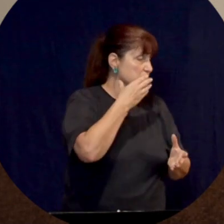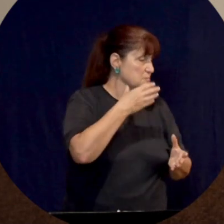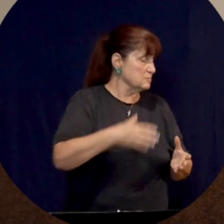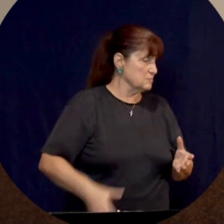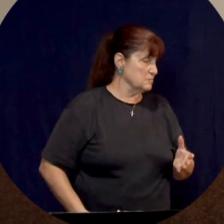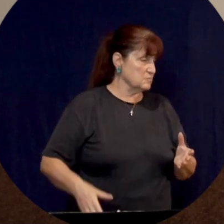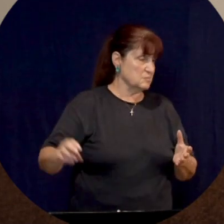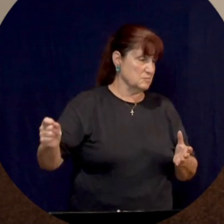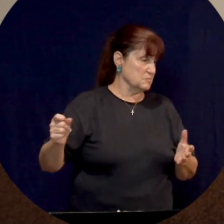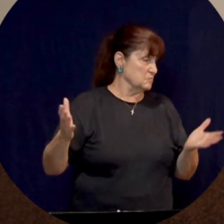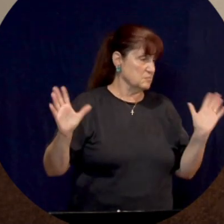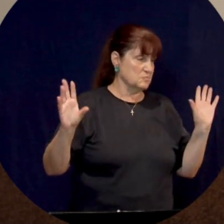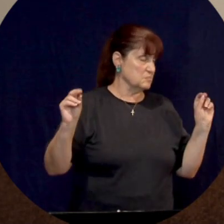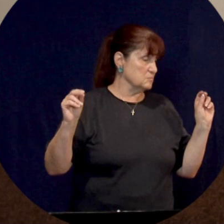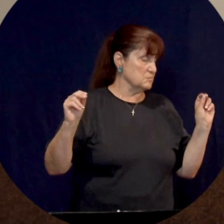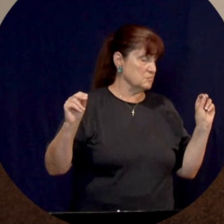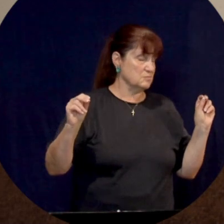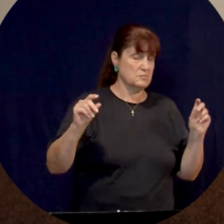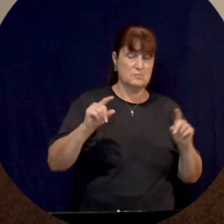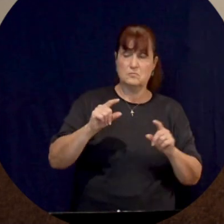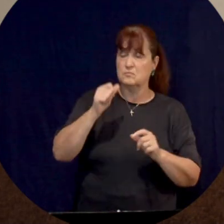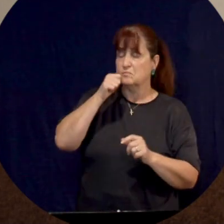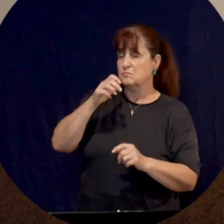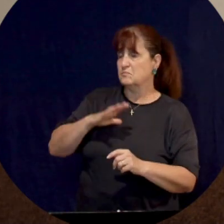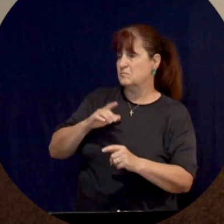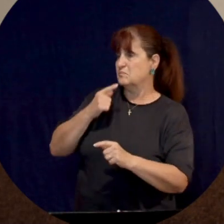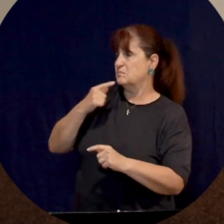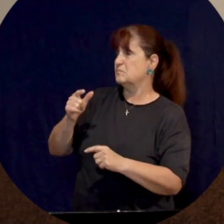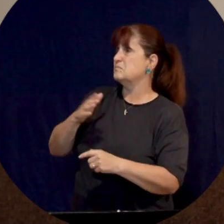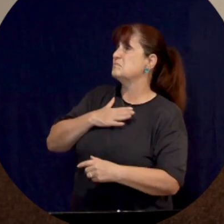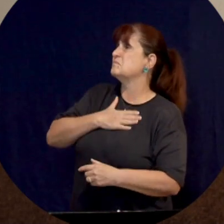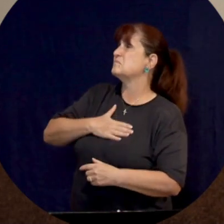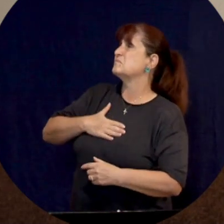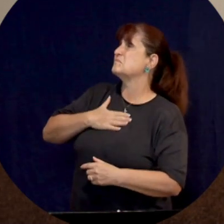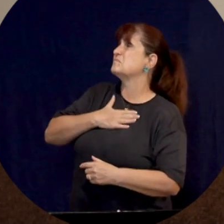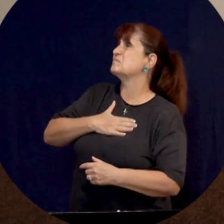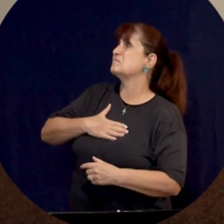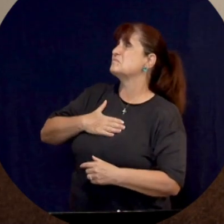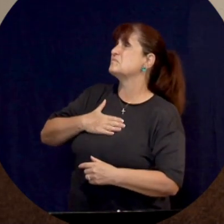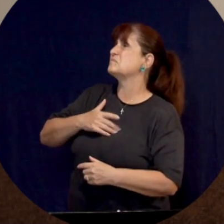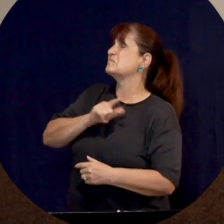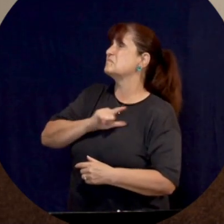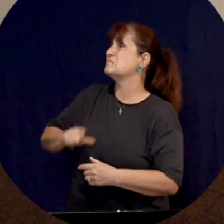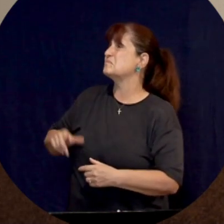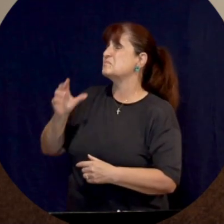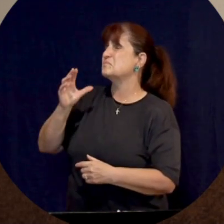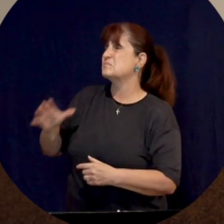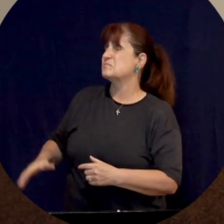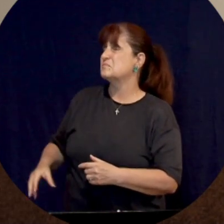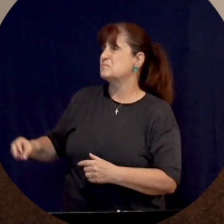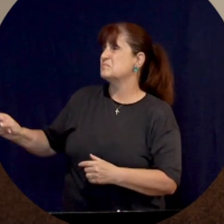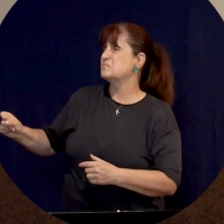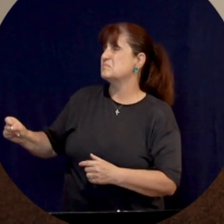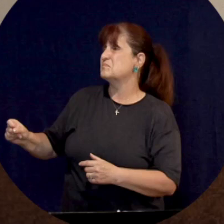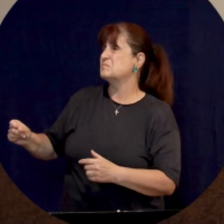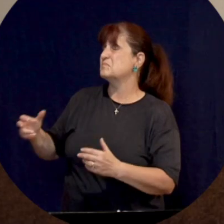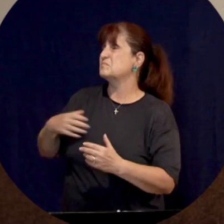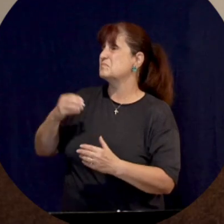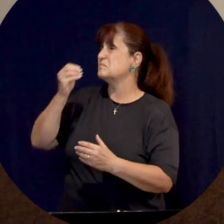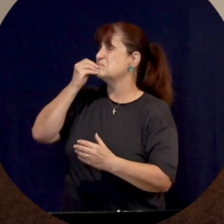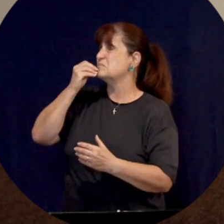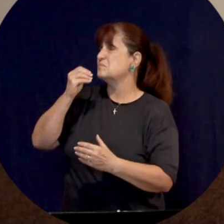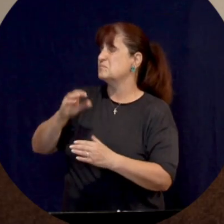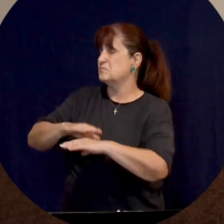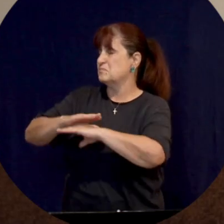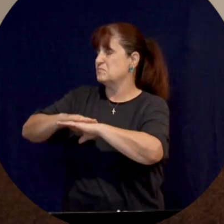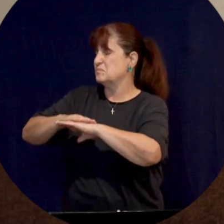dogs." But she said, "Please, Lord, even the dogs eat the scraps that fall from the table